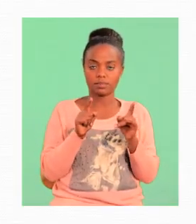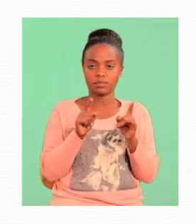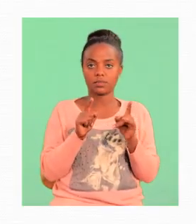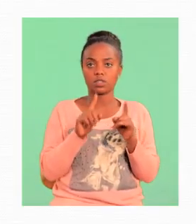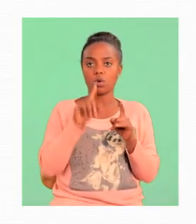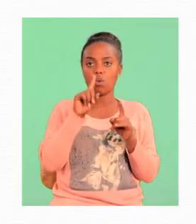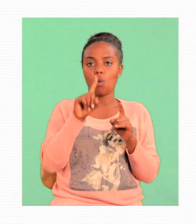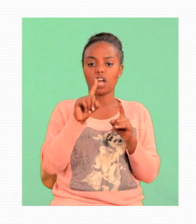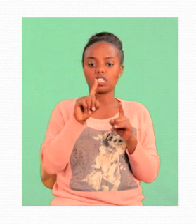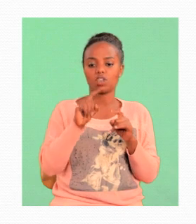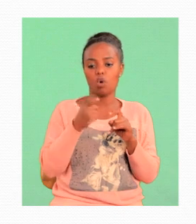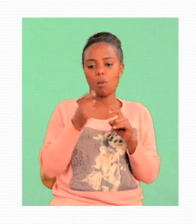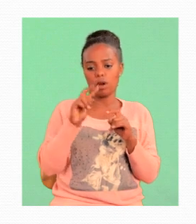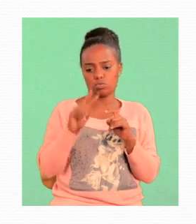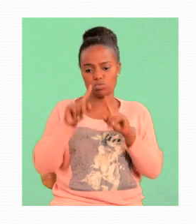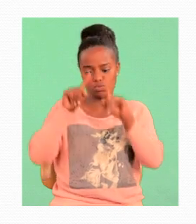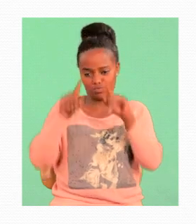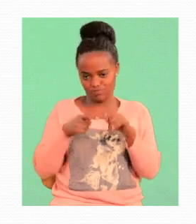1, 2,